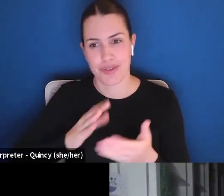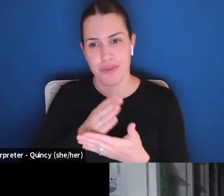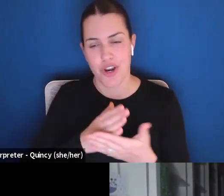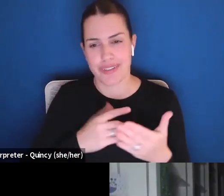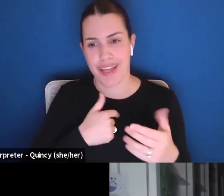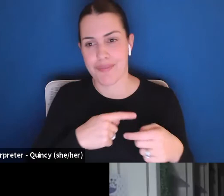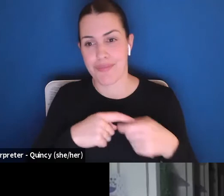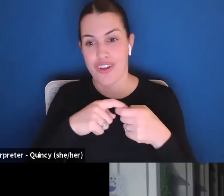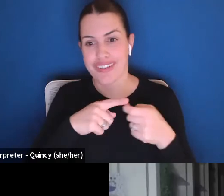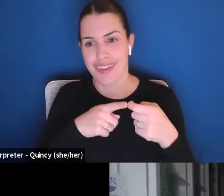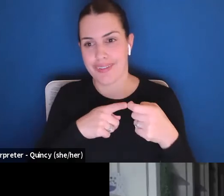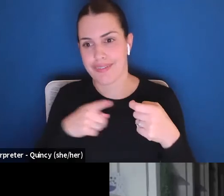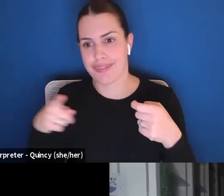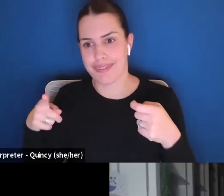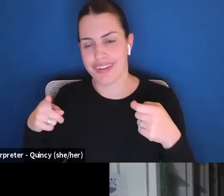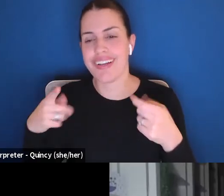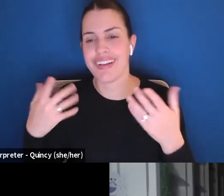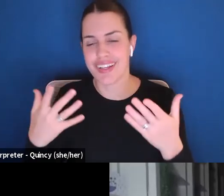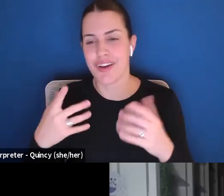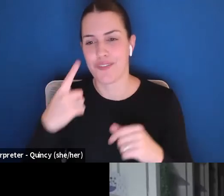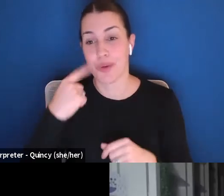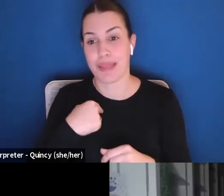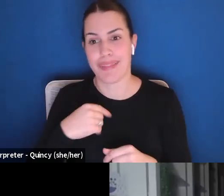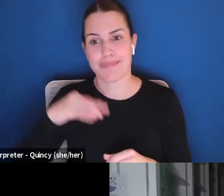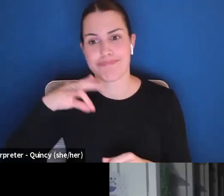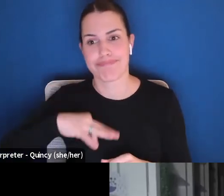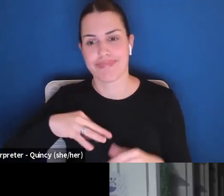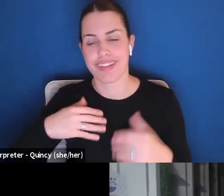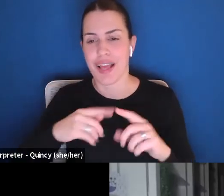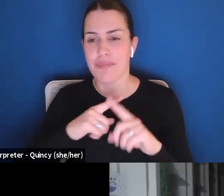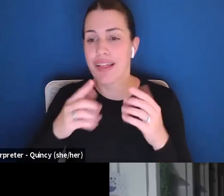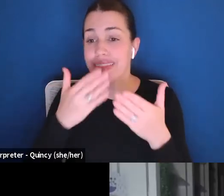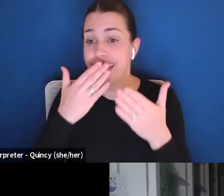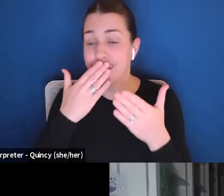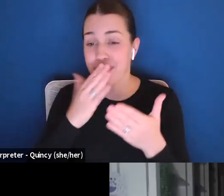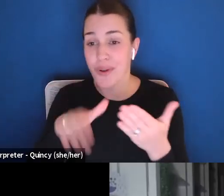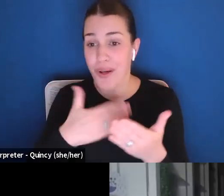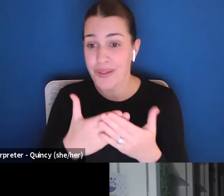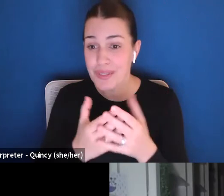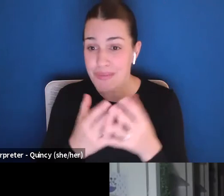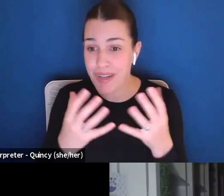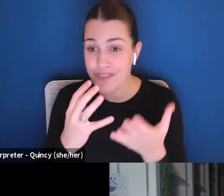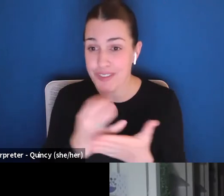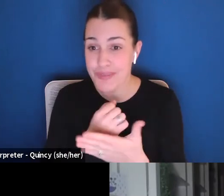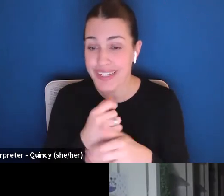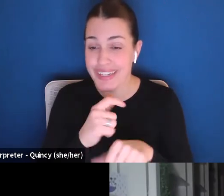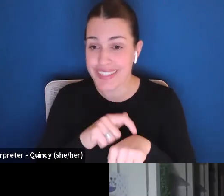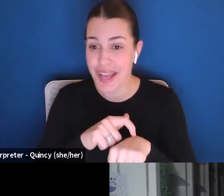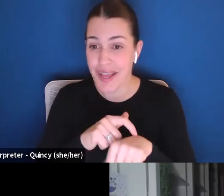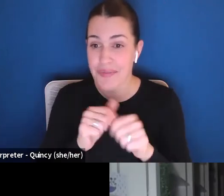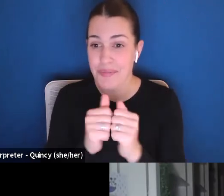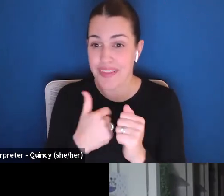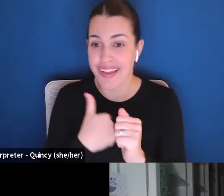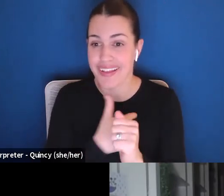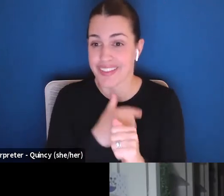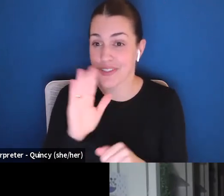webinar for me specifically. But thank you all so much for spending some part of your